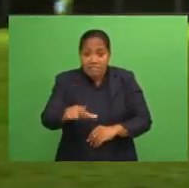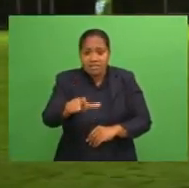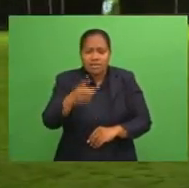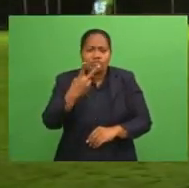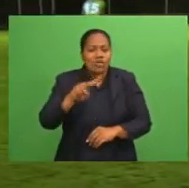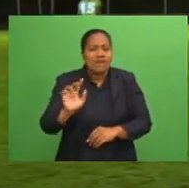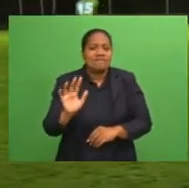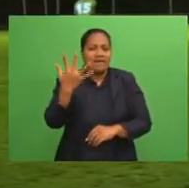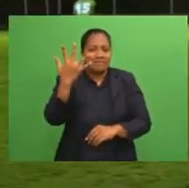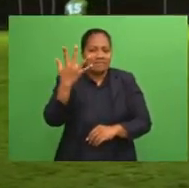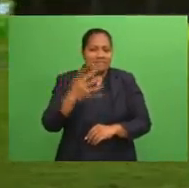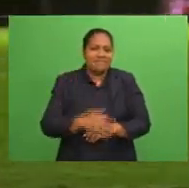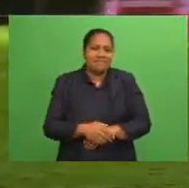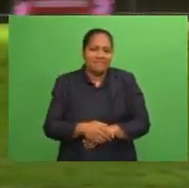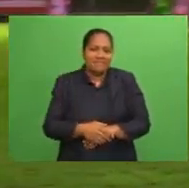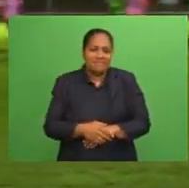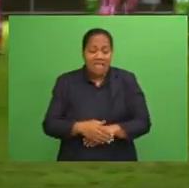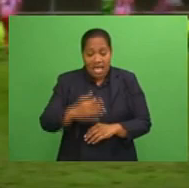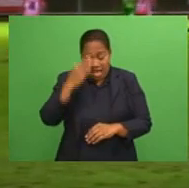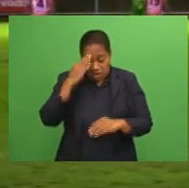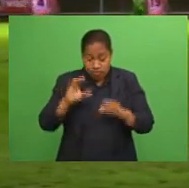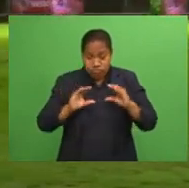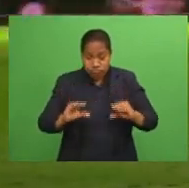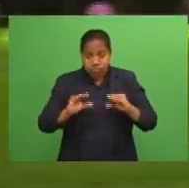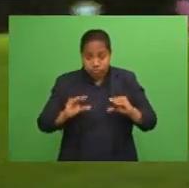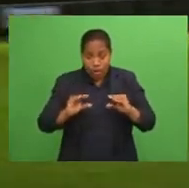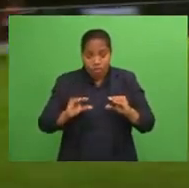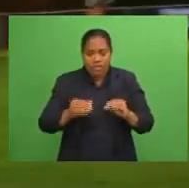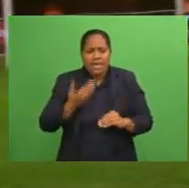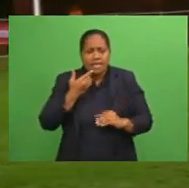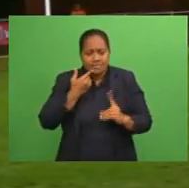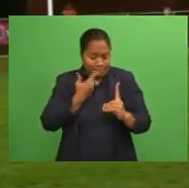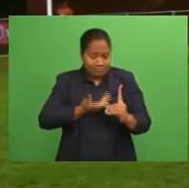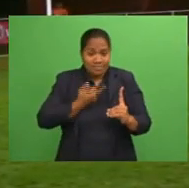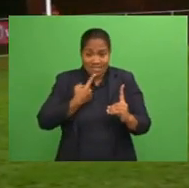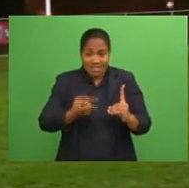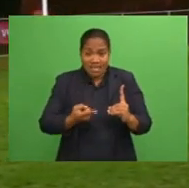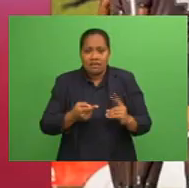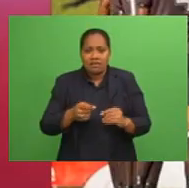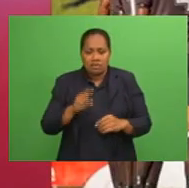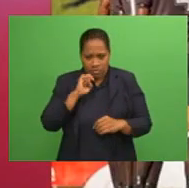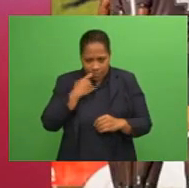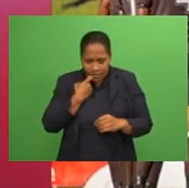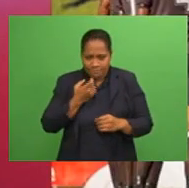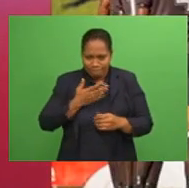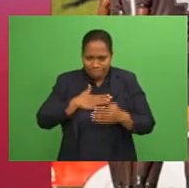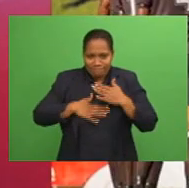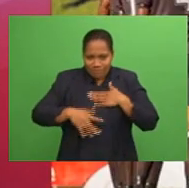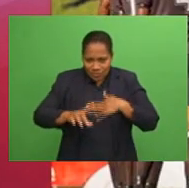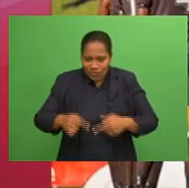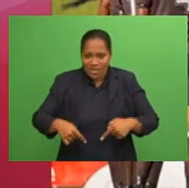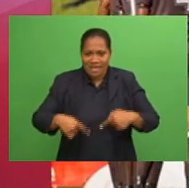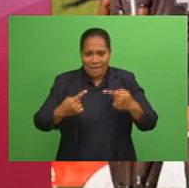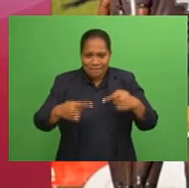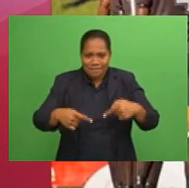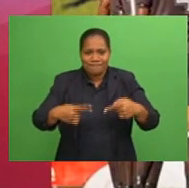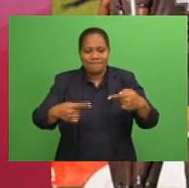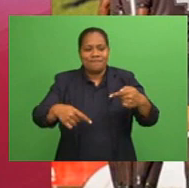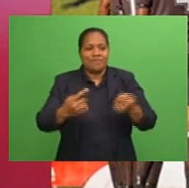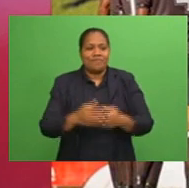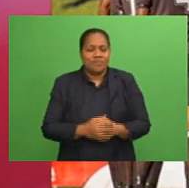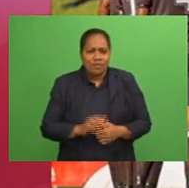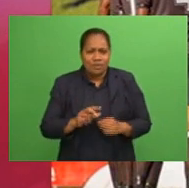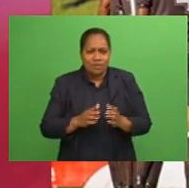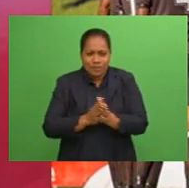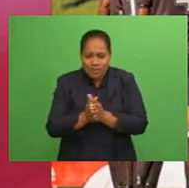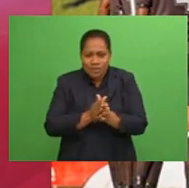25th. Head coach Ronil Kumar says they will take each game as it comes. Looking for the first game, so how the players will